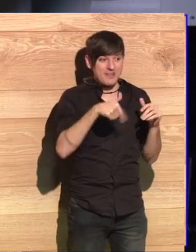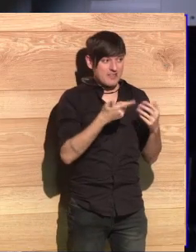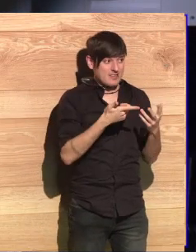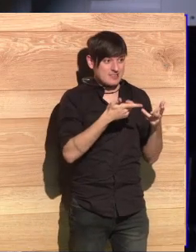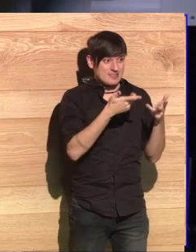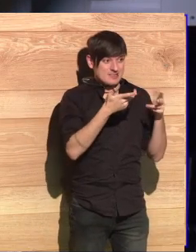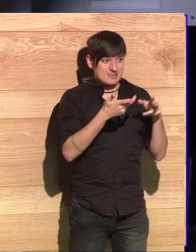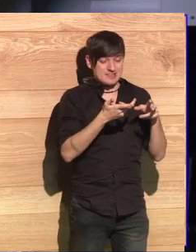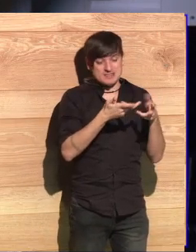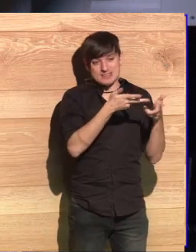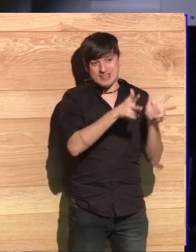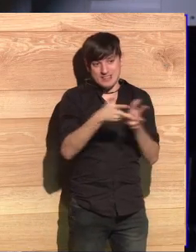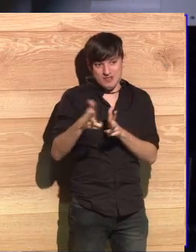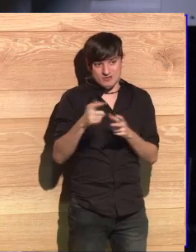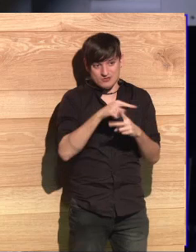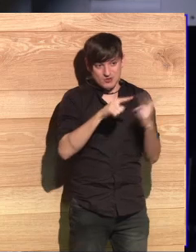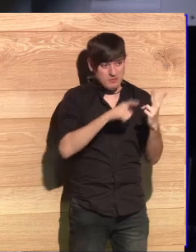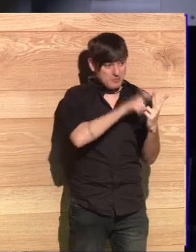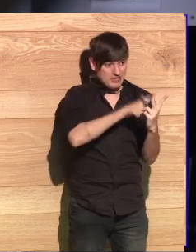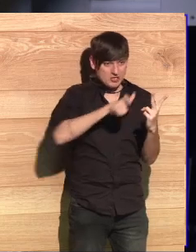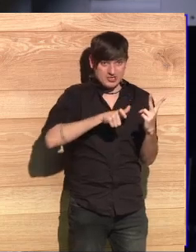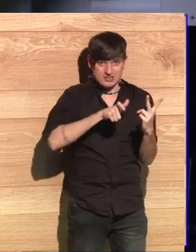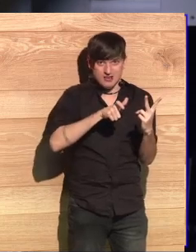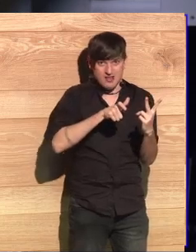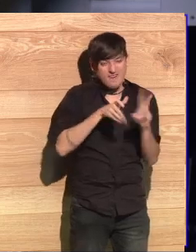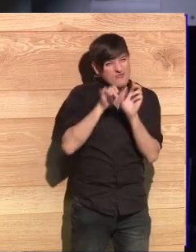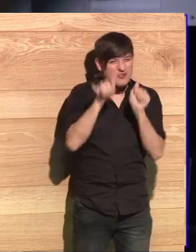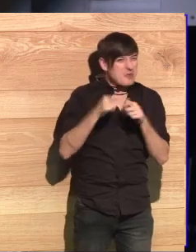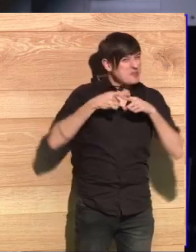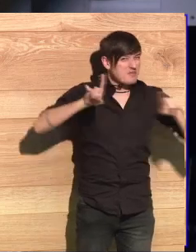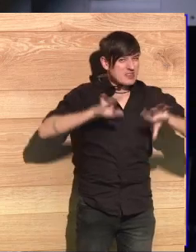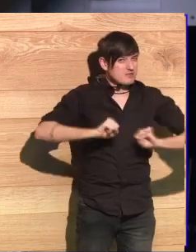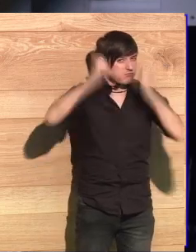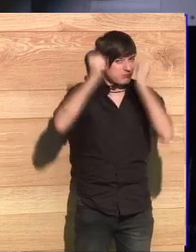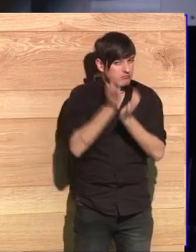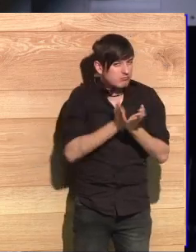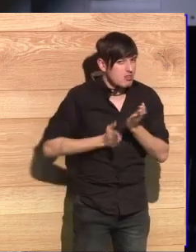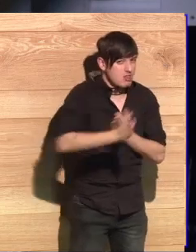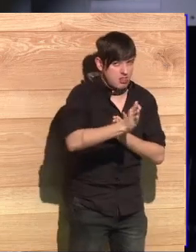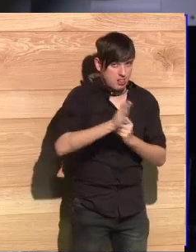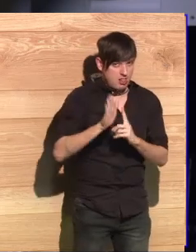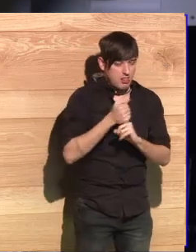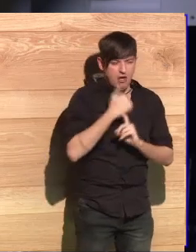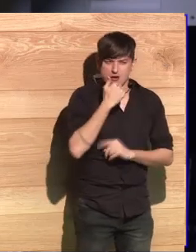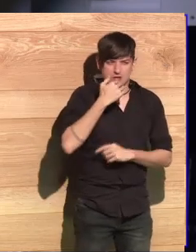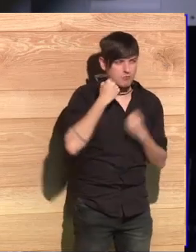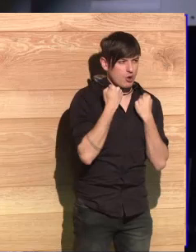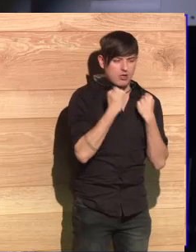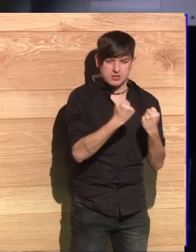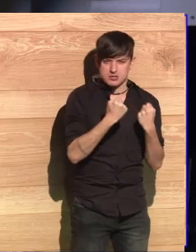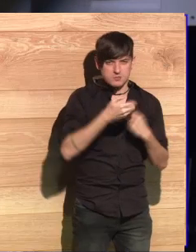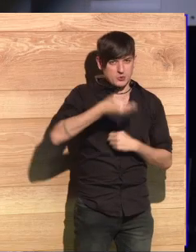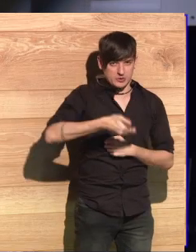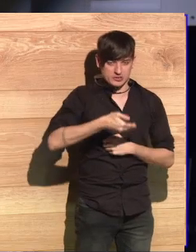survived, but two people are sitting here today and they have found different